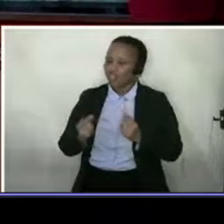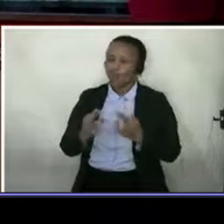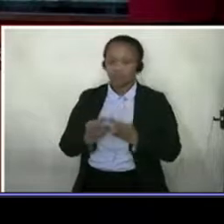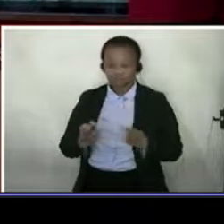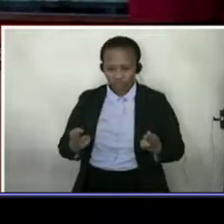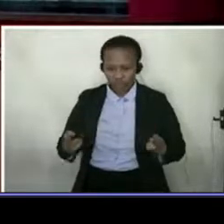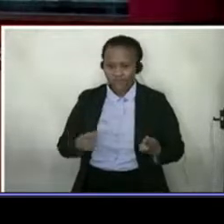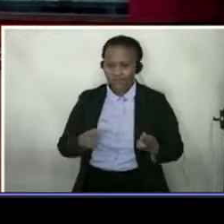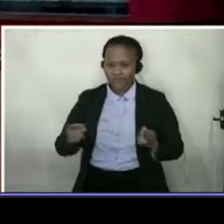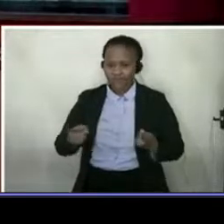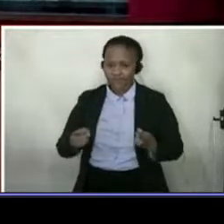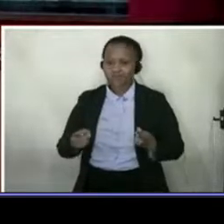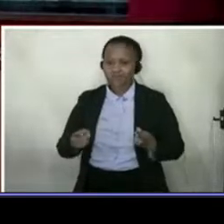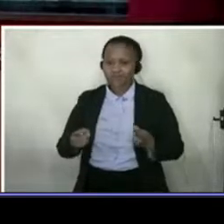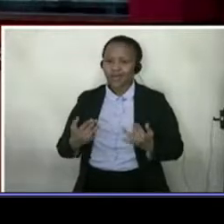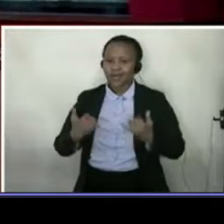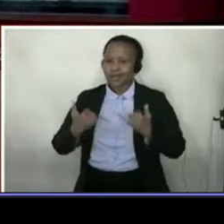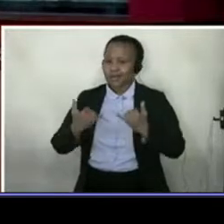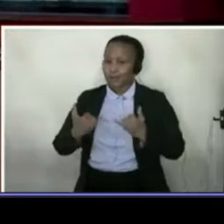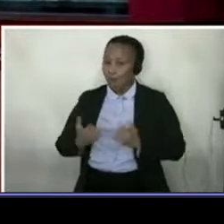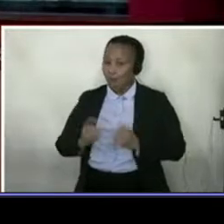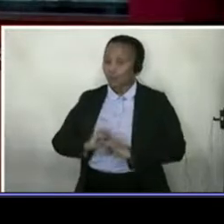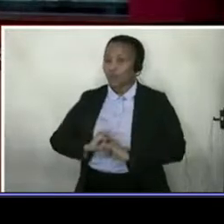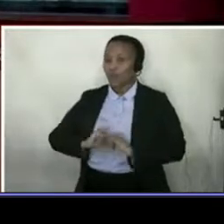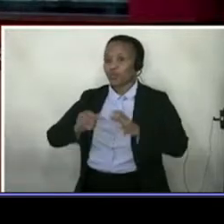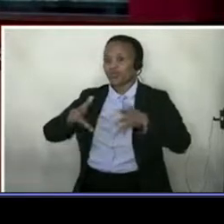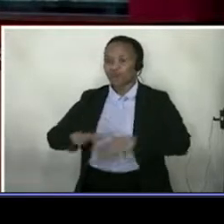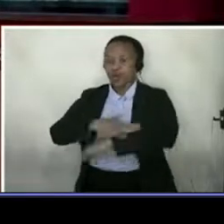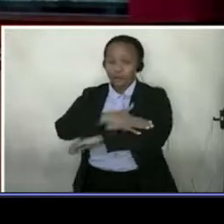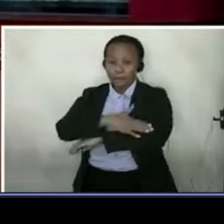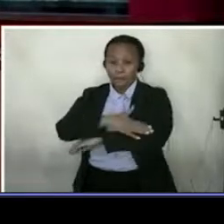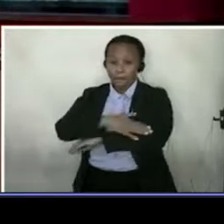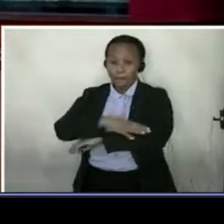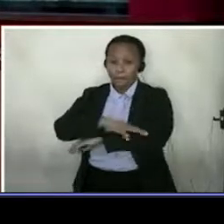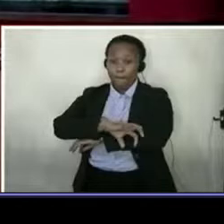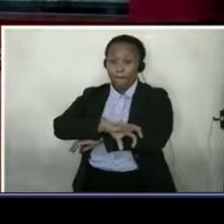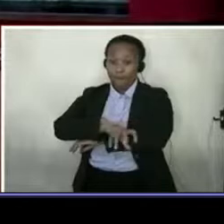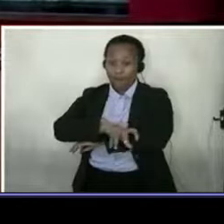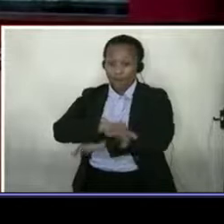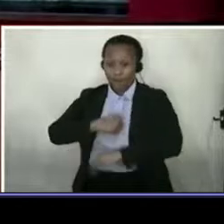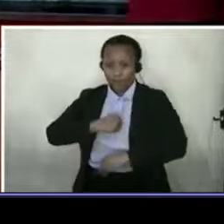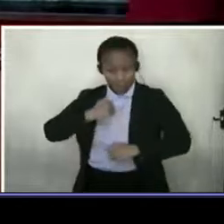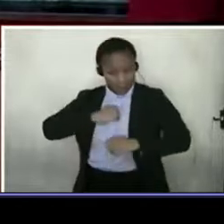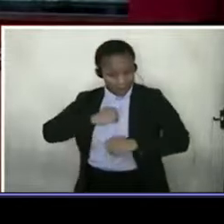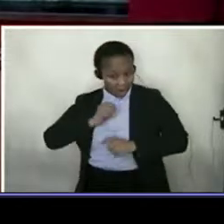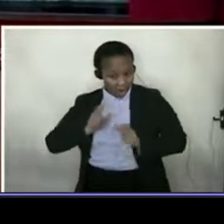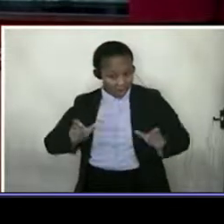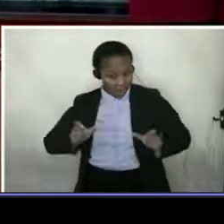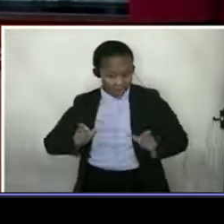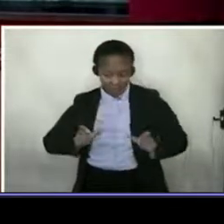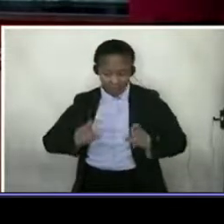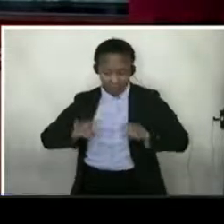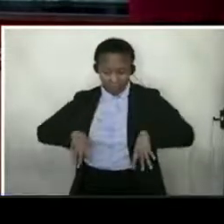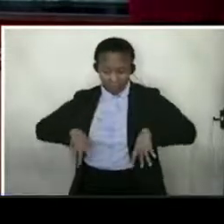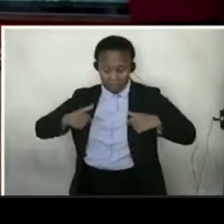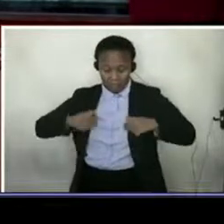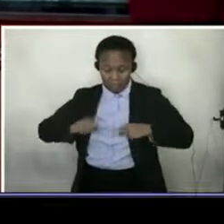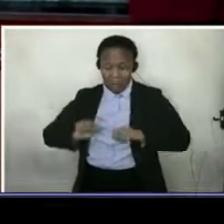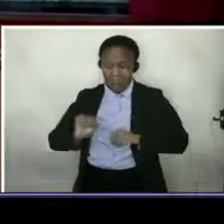become endemic in this province. These are not my words, these are the words of the Scopa Committee.